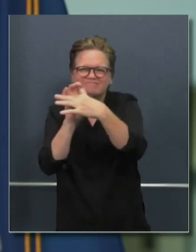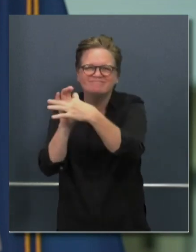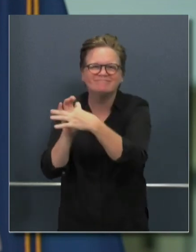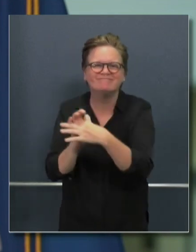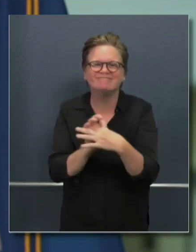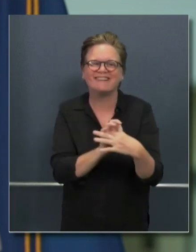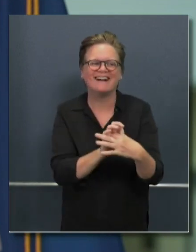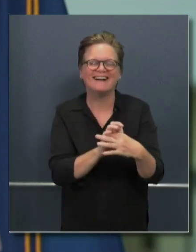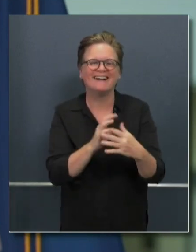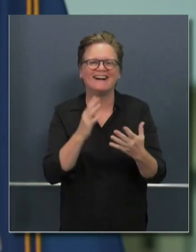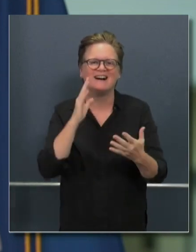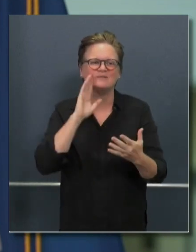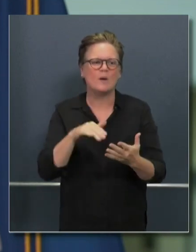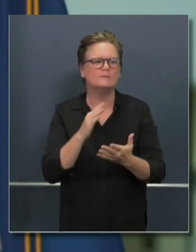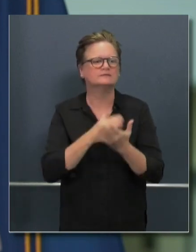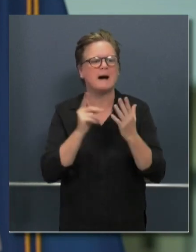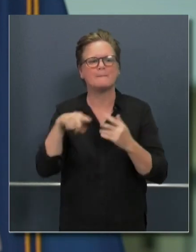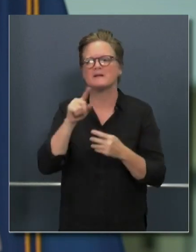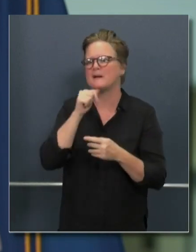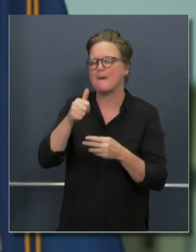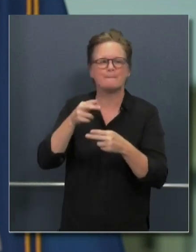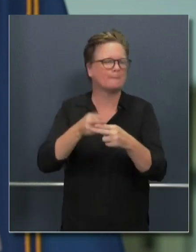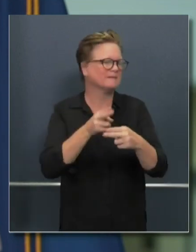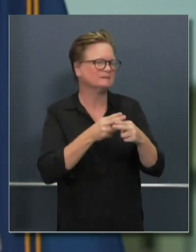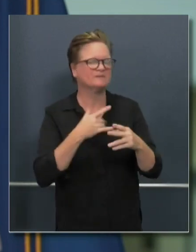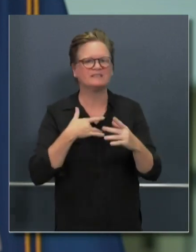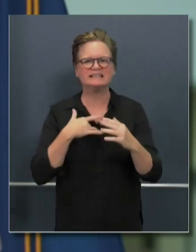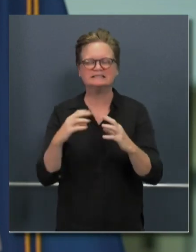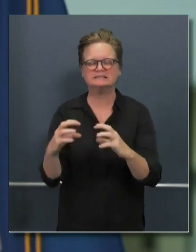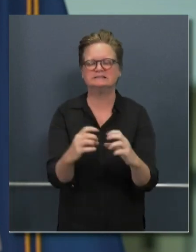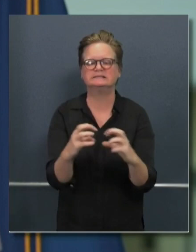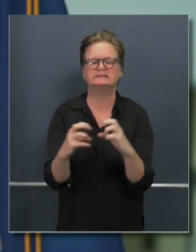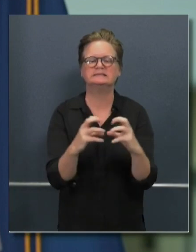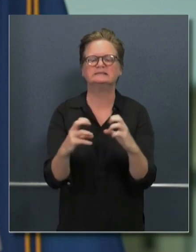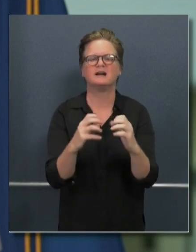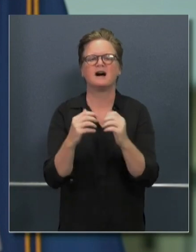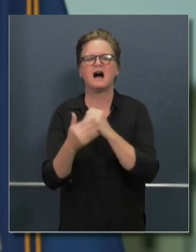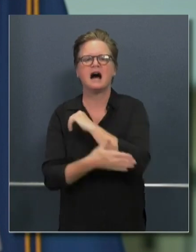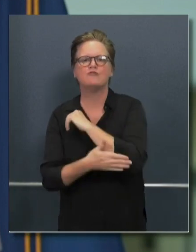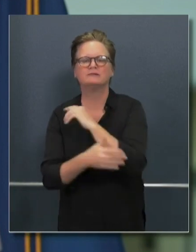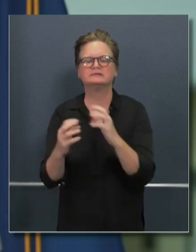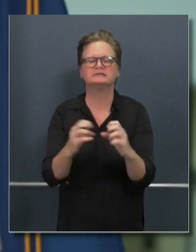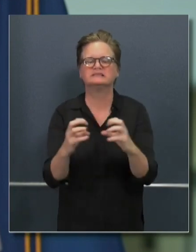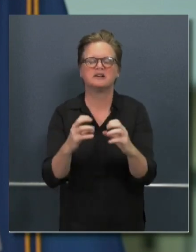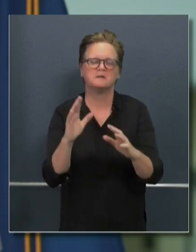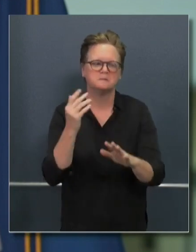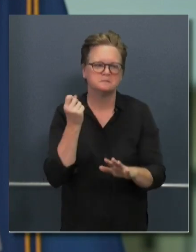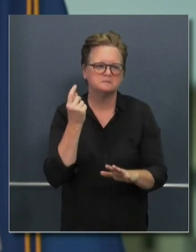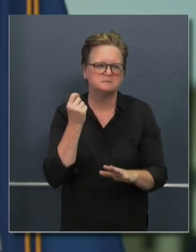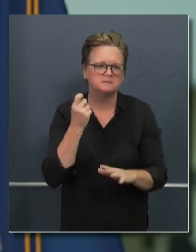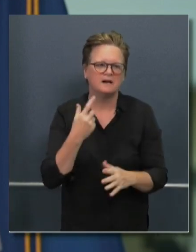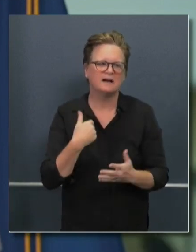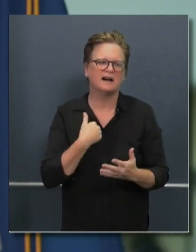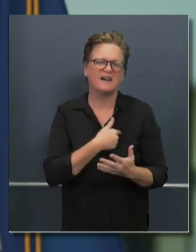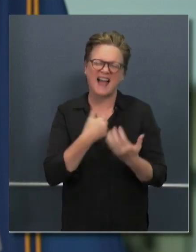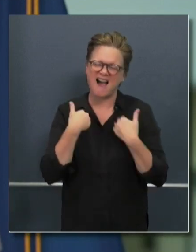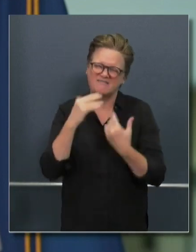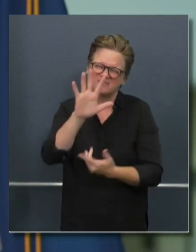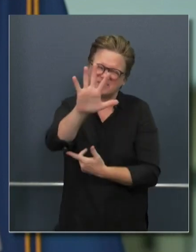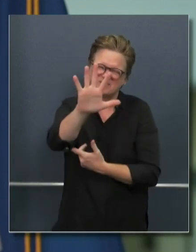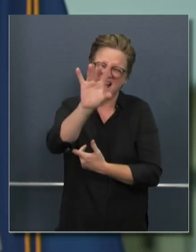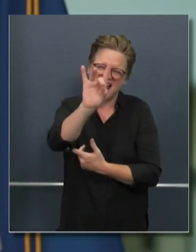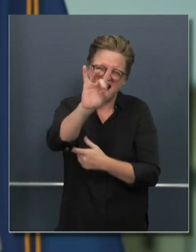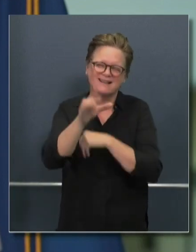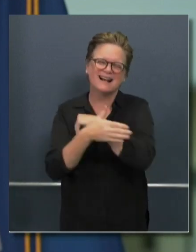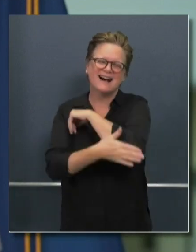a little friction, but that's the dialectic that is understandable with 58 counties, 470 plus cities in one state. And we've tried to